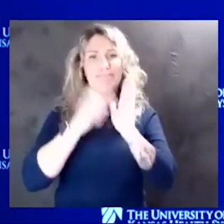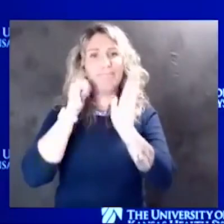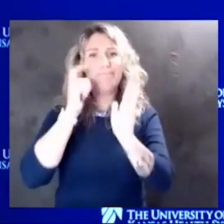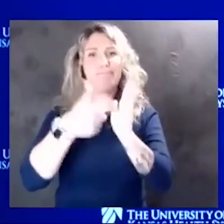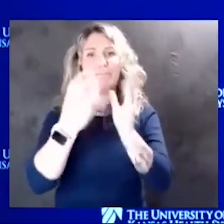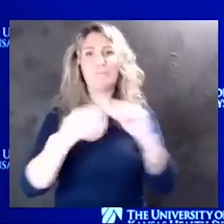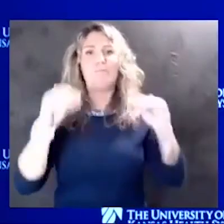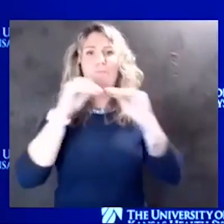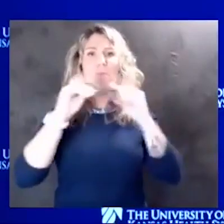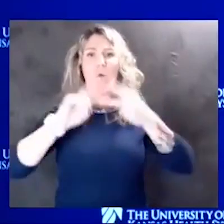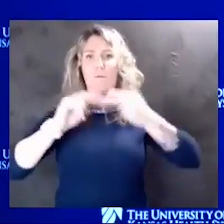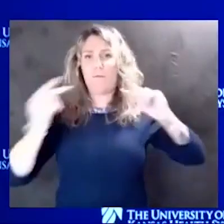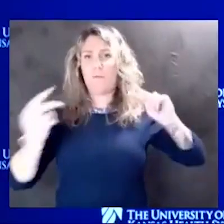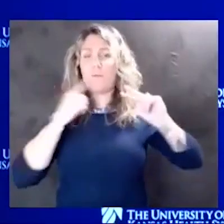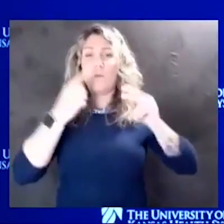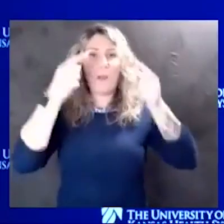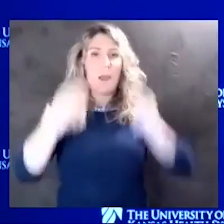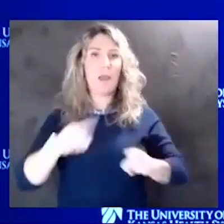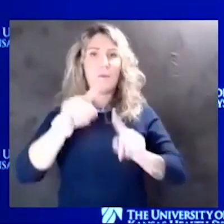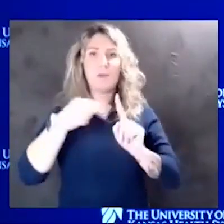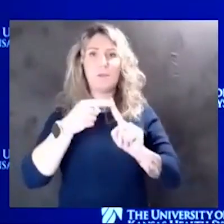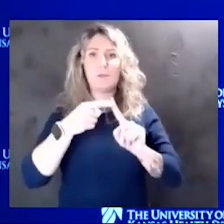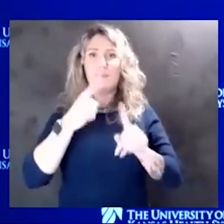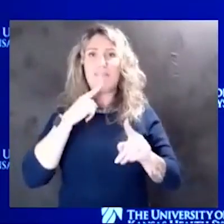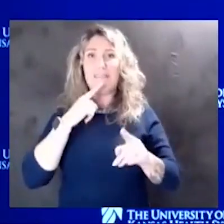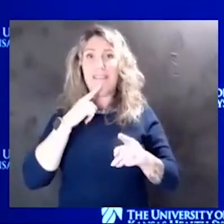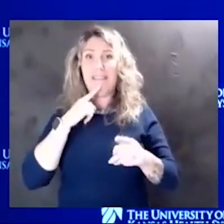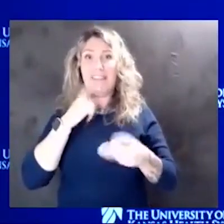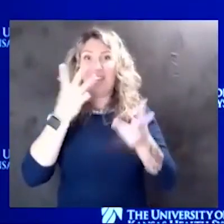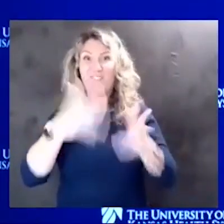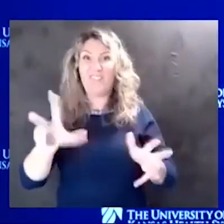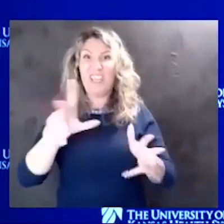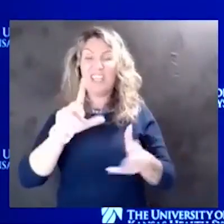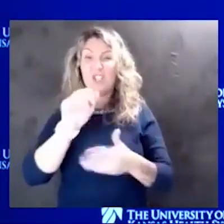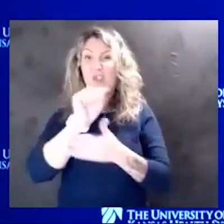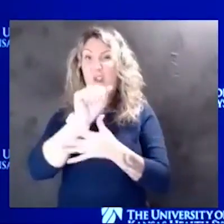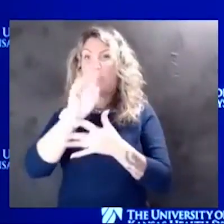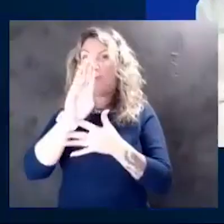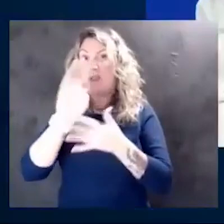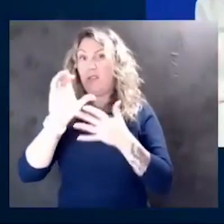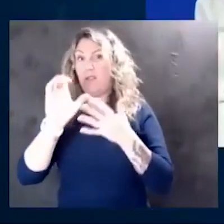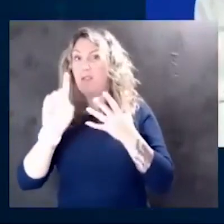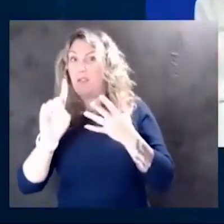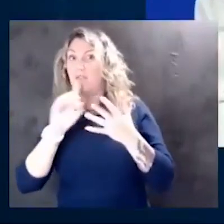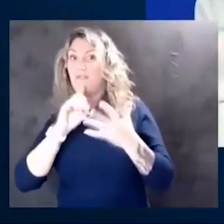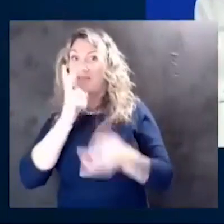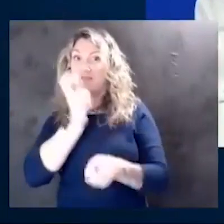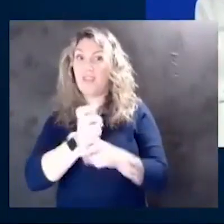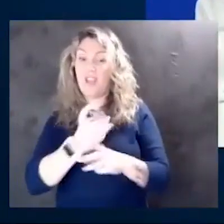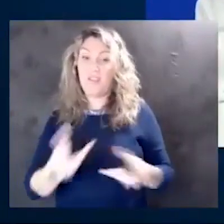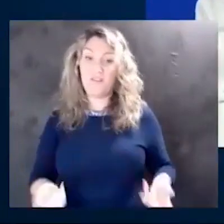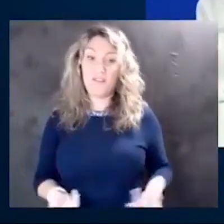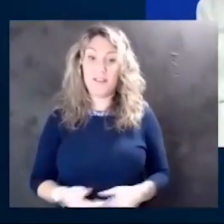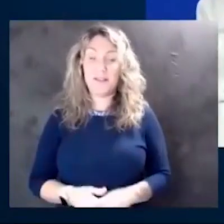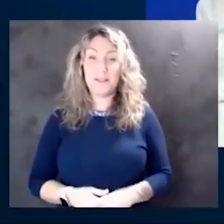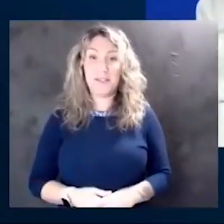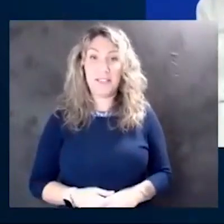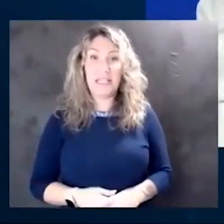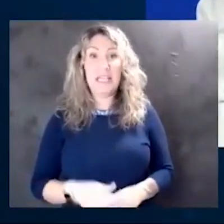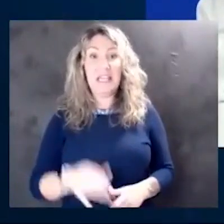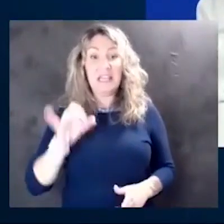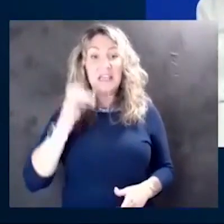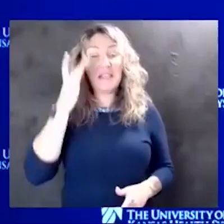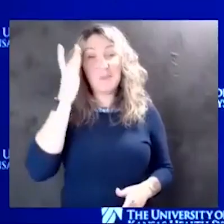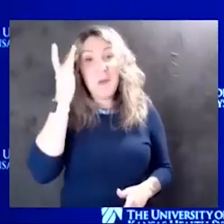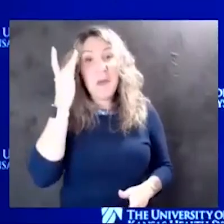You know, what happens when we get to the end of the alphabet? That's going to be hard to say. This is just beta, beta. Right. This is just because, you know,